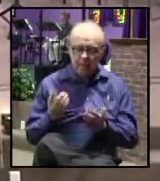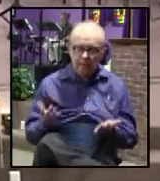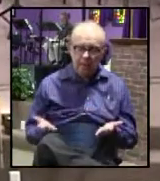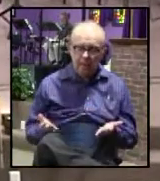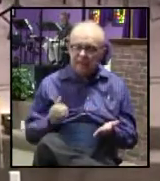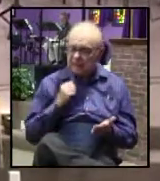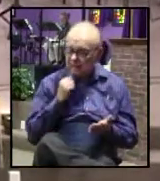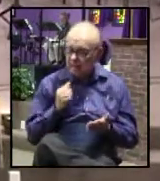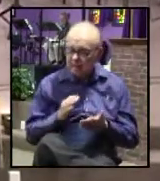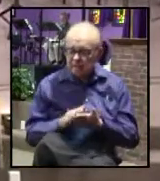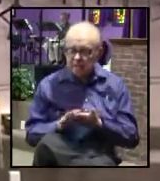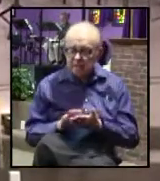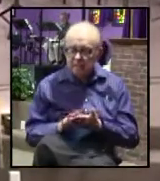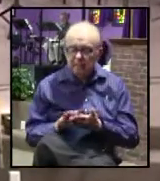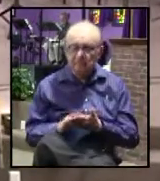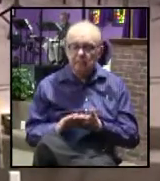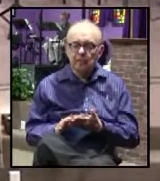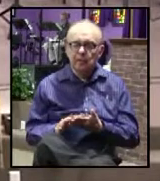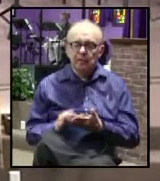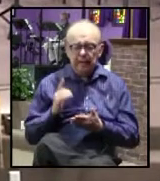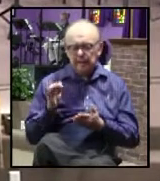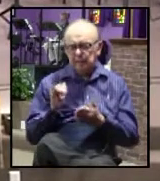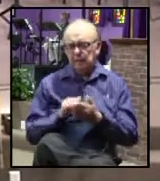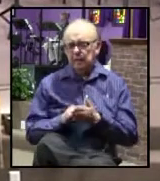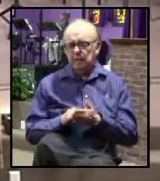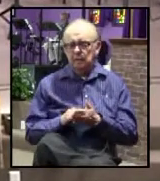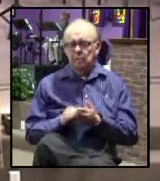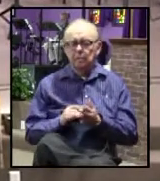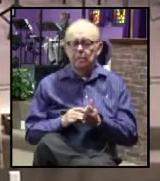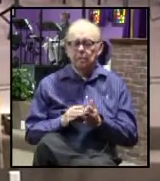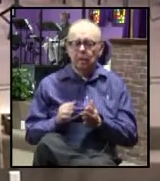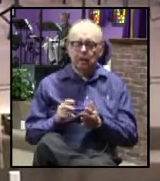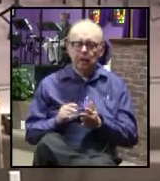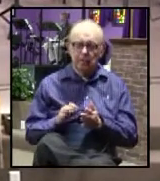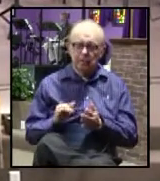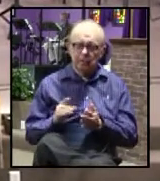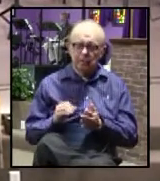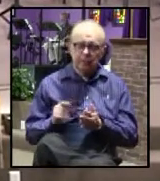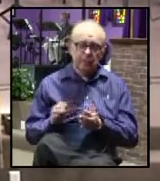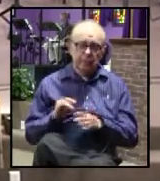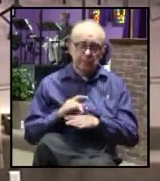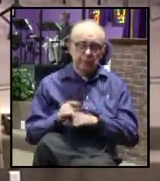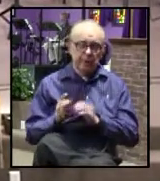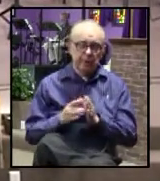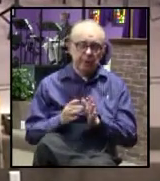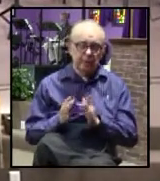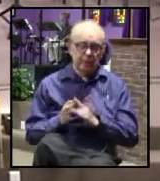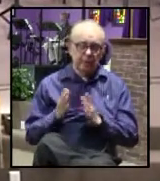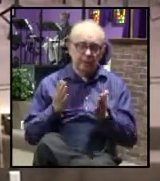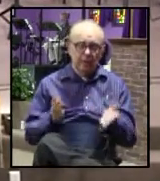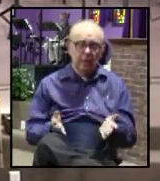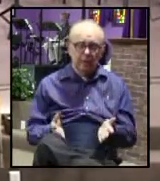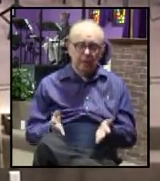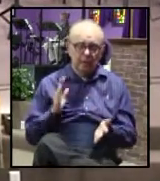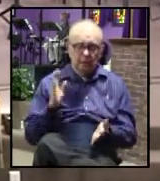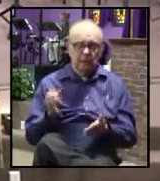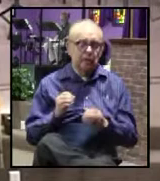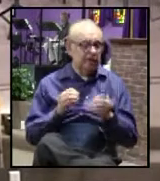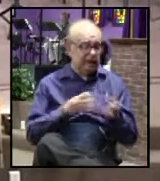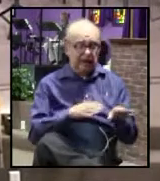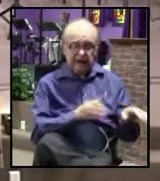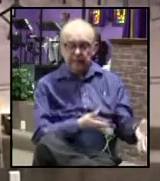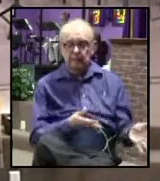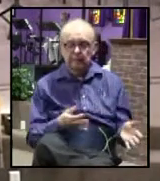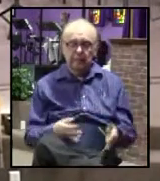is unclean. Think about that. Judas was going to betray him. And the rest were going to desert